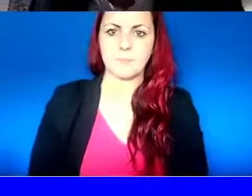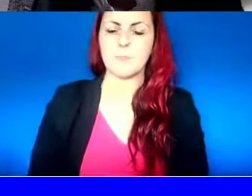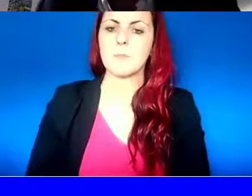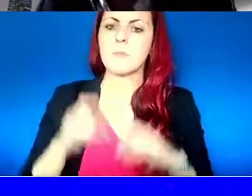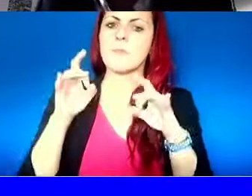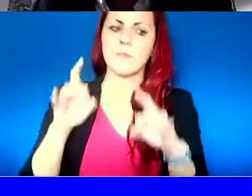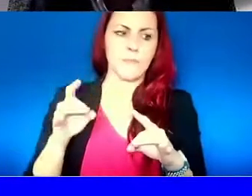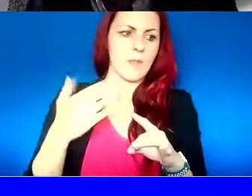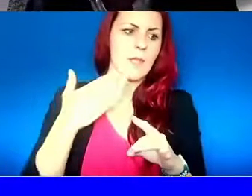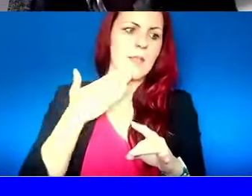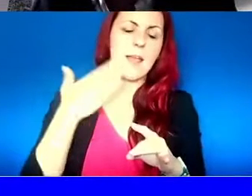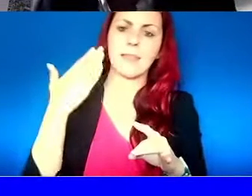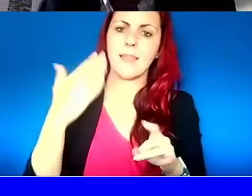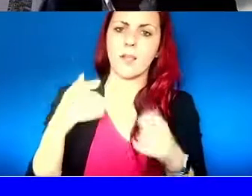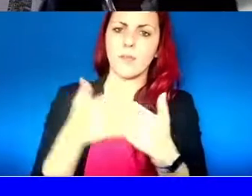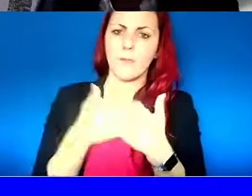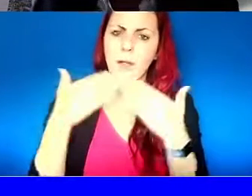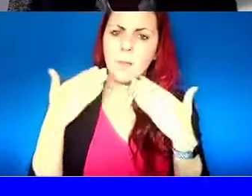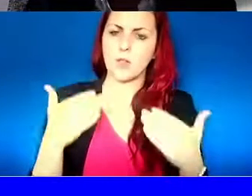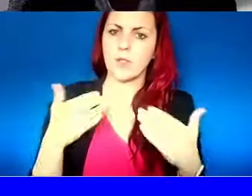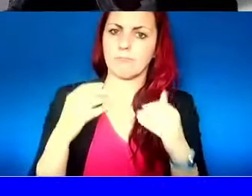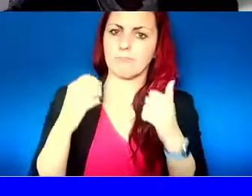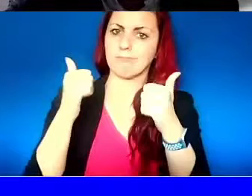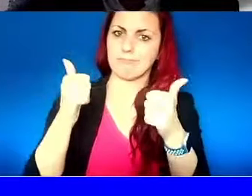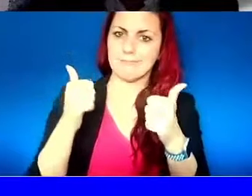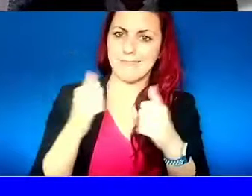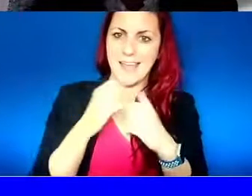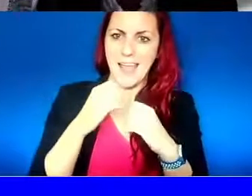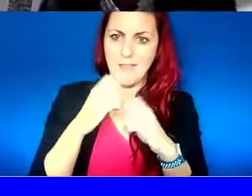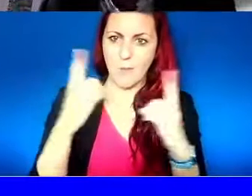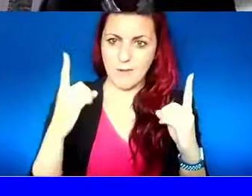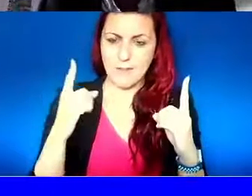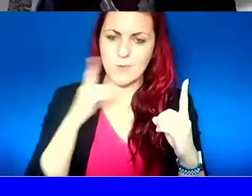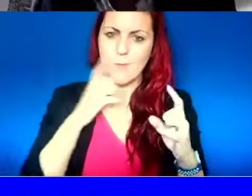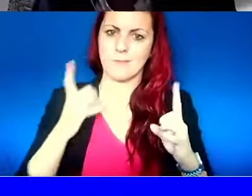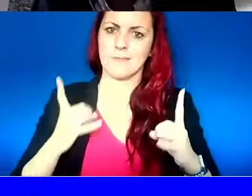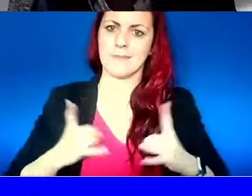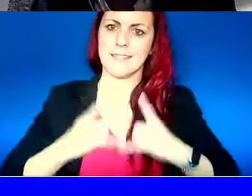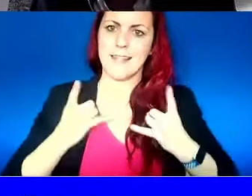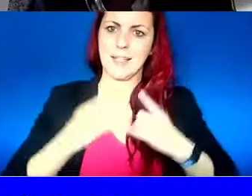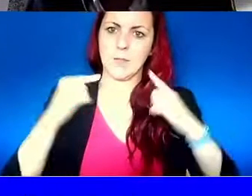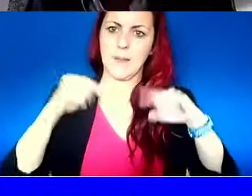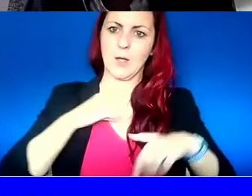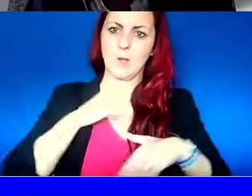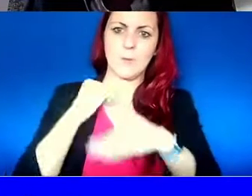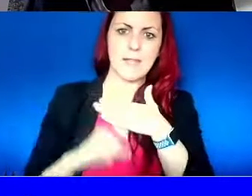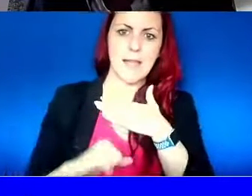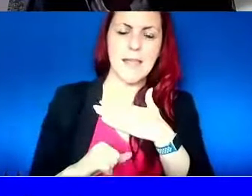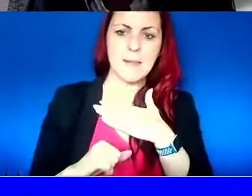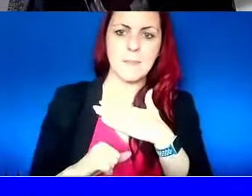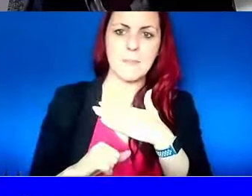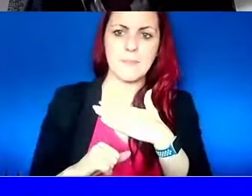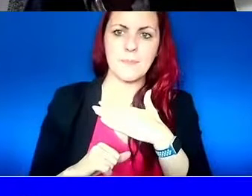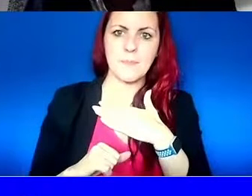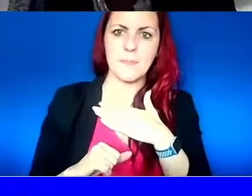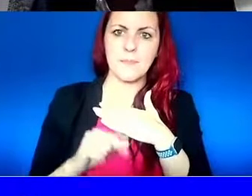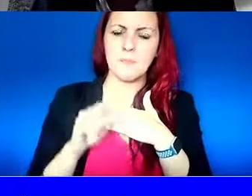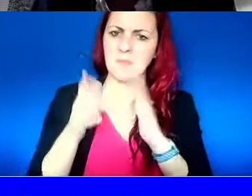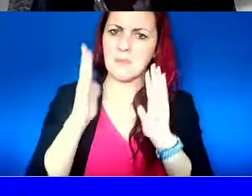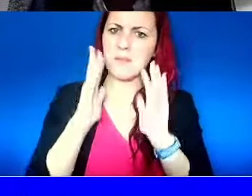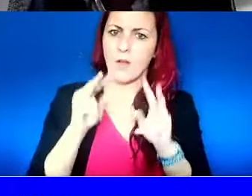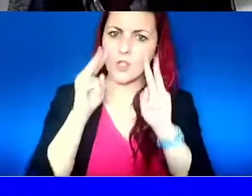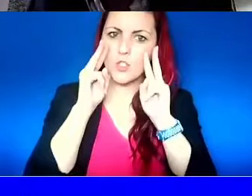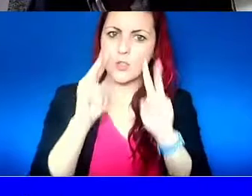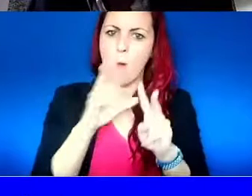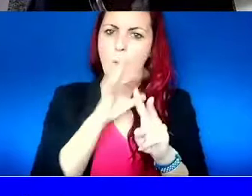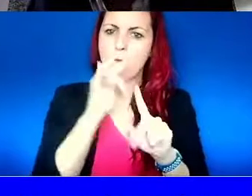Great, thank you very much and good afternoon, everyone. I'm really delighted to be here today. As you'll see from the title